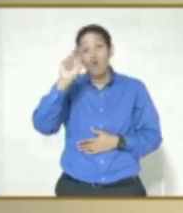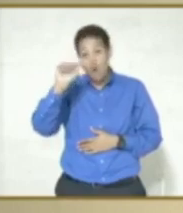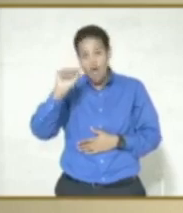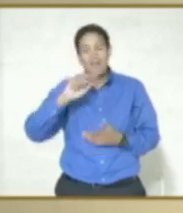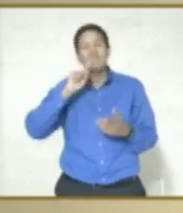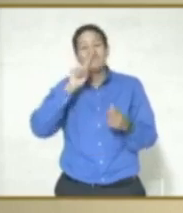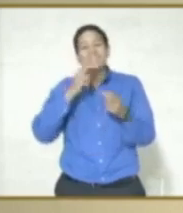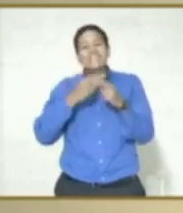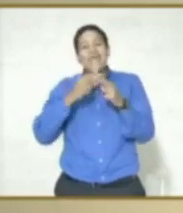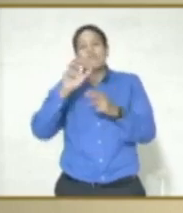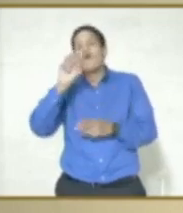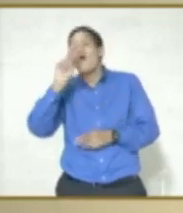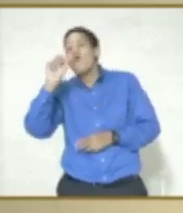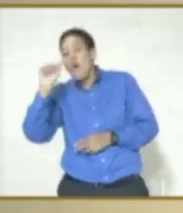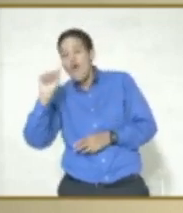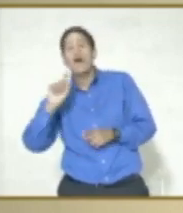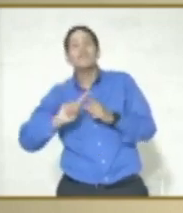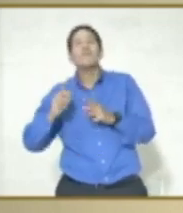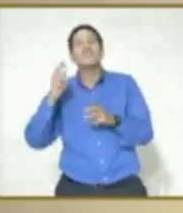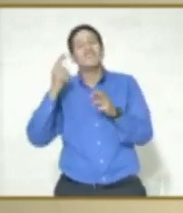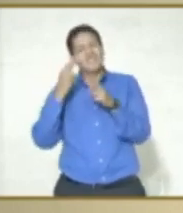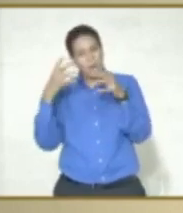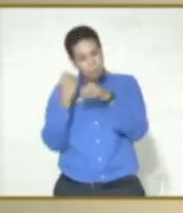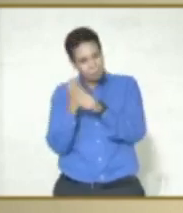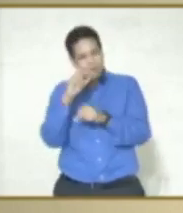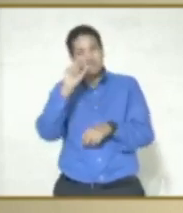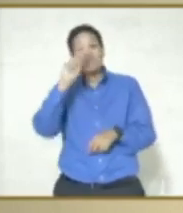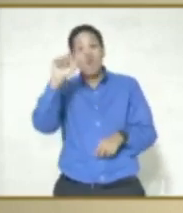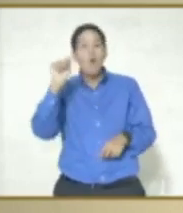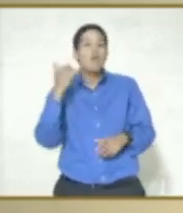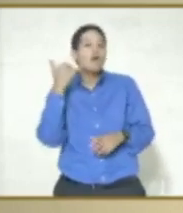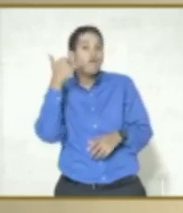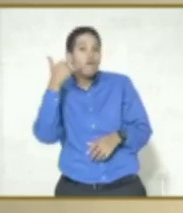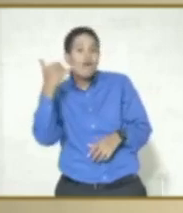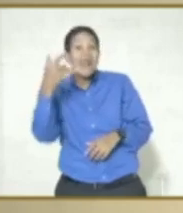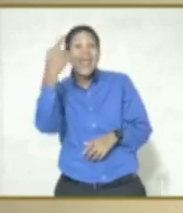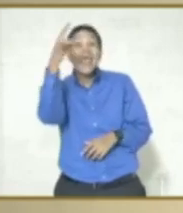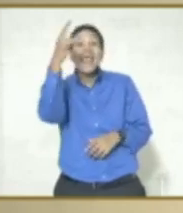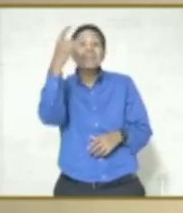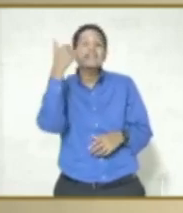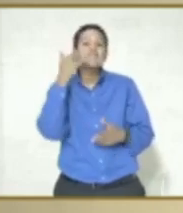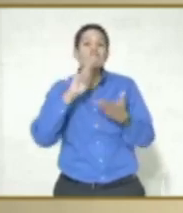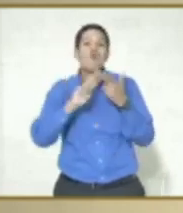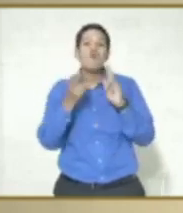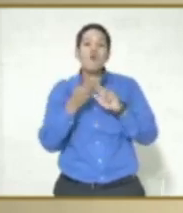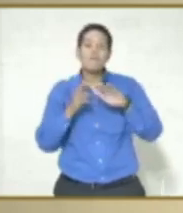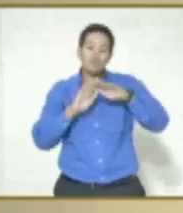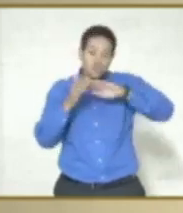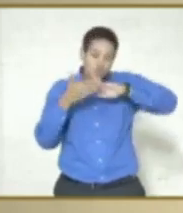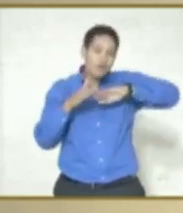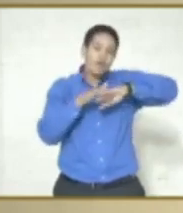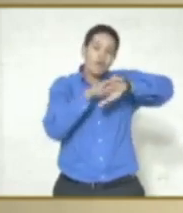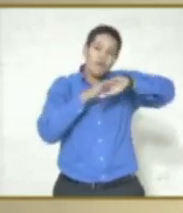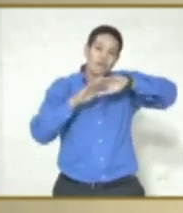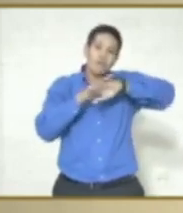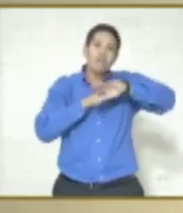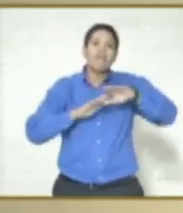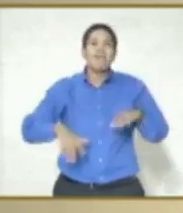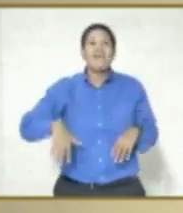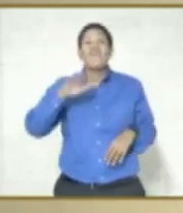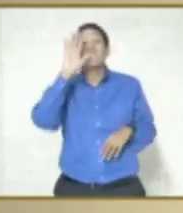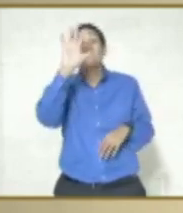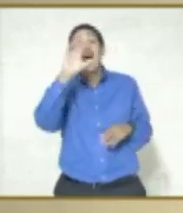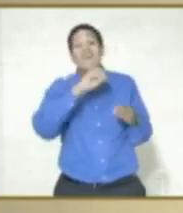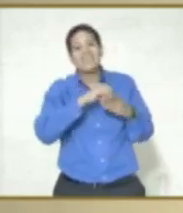helpline, where there will be 18 numbers island-wide. 18 numbers island-wide, 5 alone in the